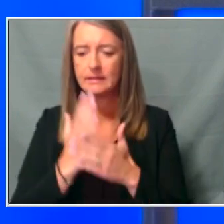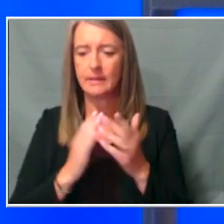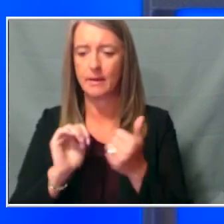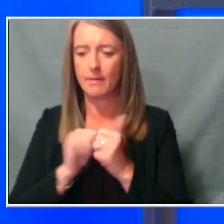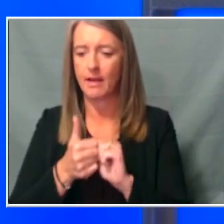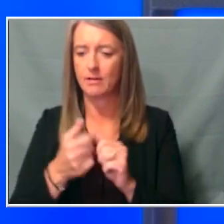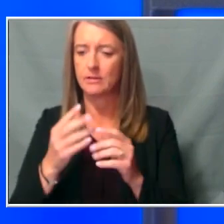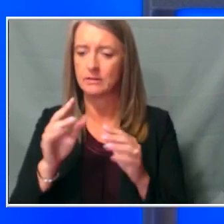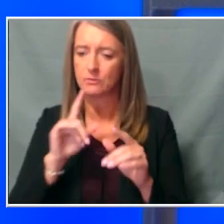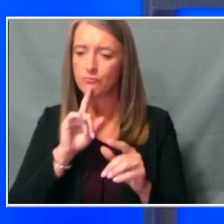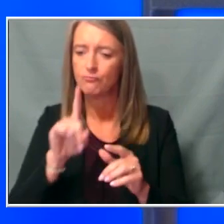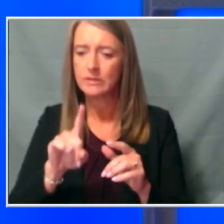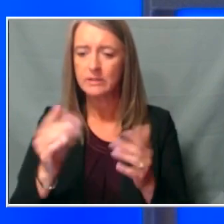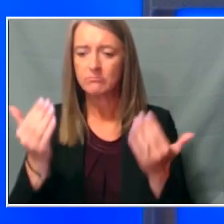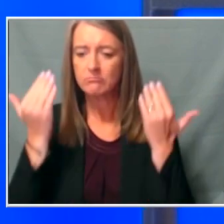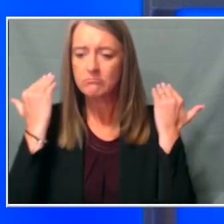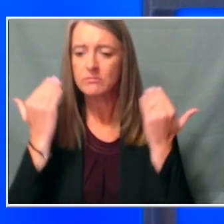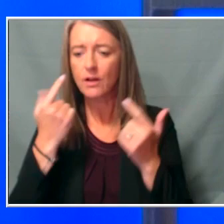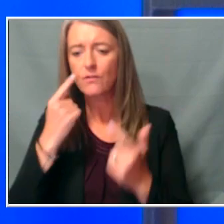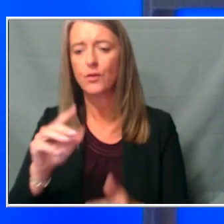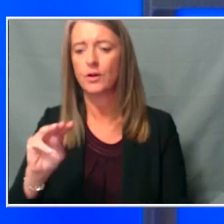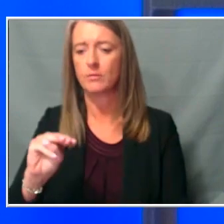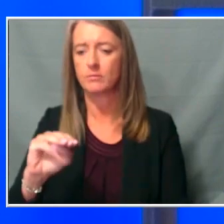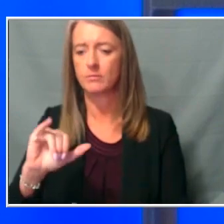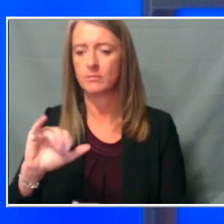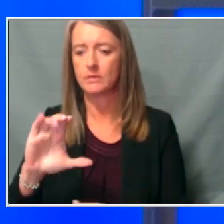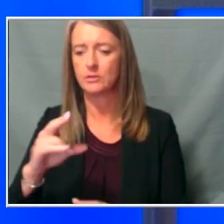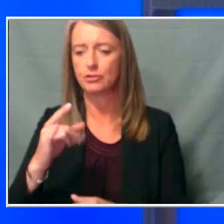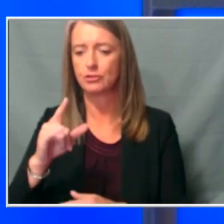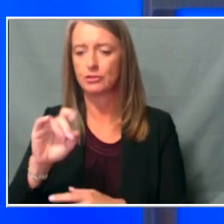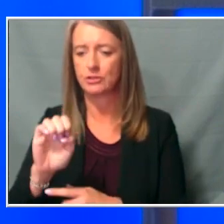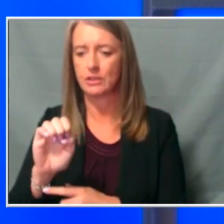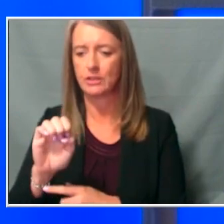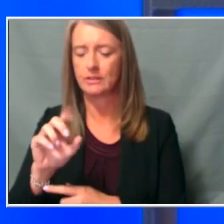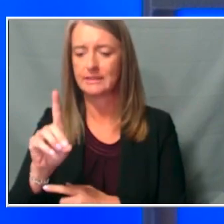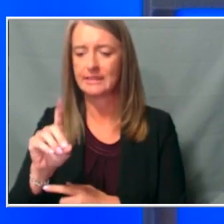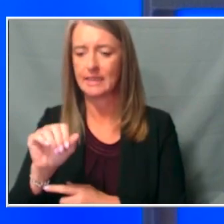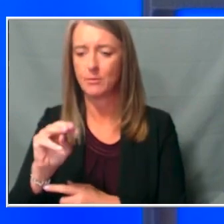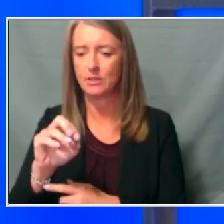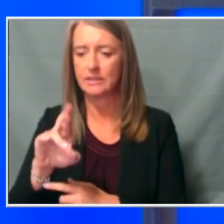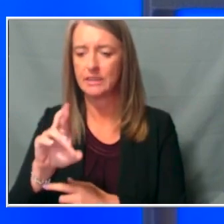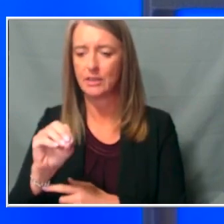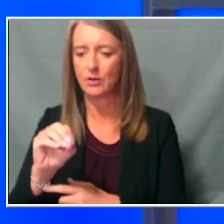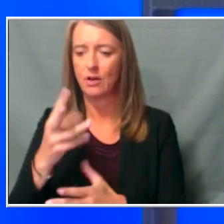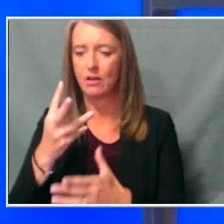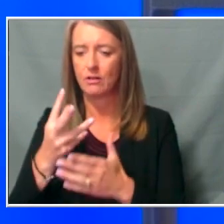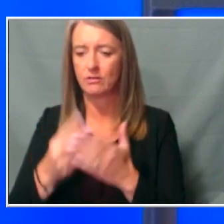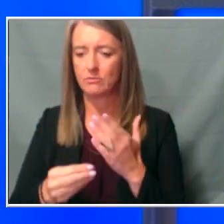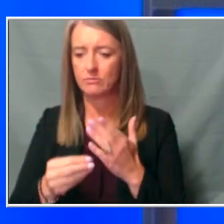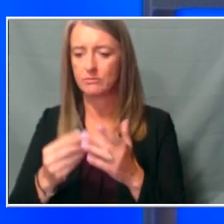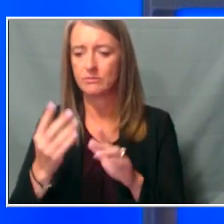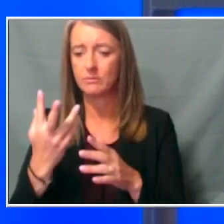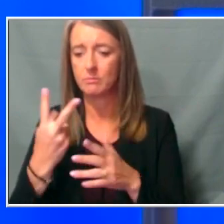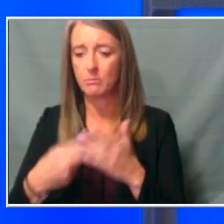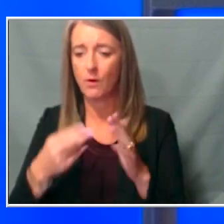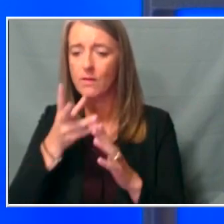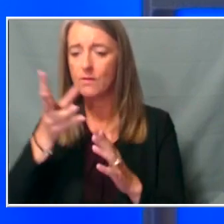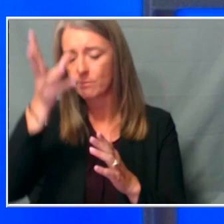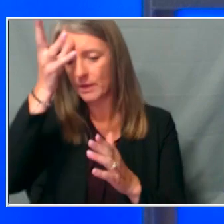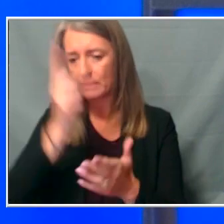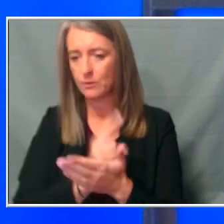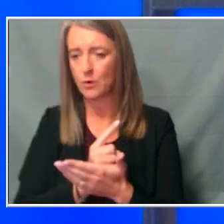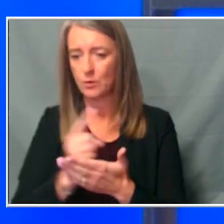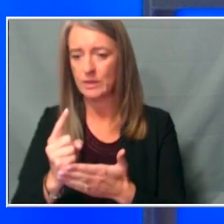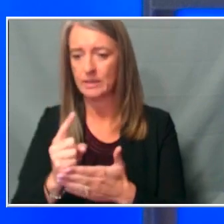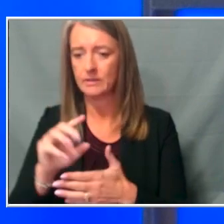an enormous toll on Michelle DeMartino. She lost both of her parents in less than a week. And as Janine Kiesling shows us,